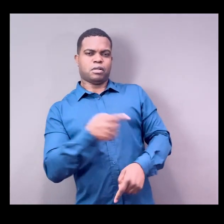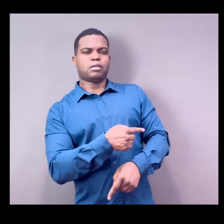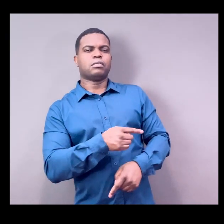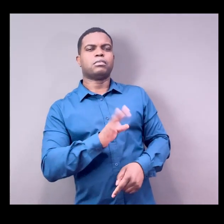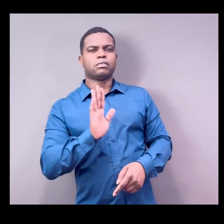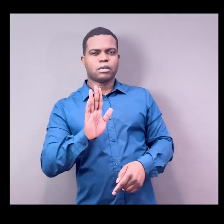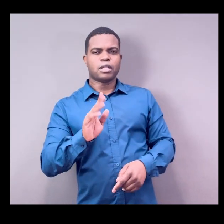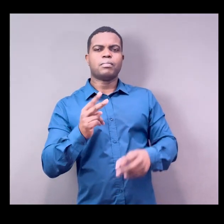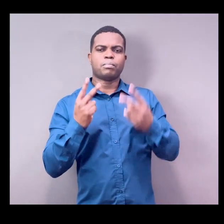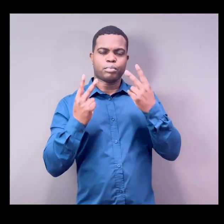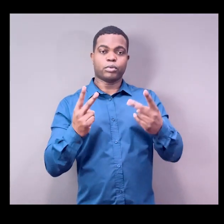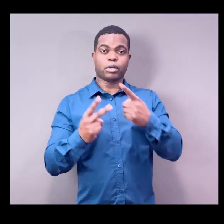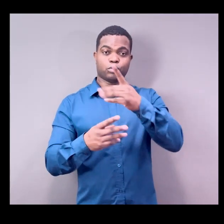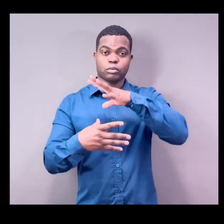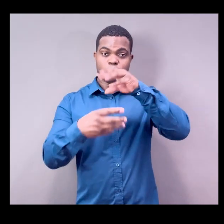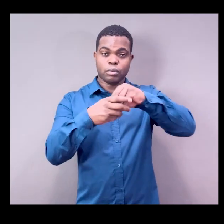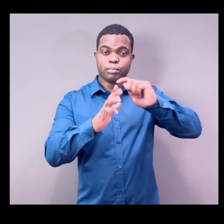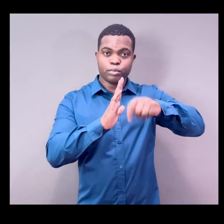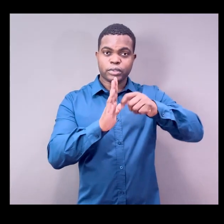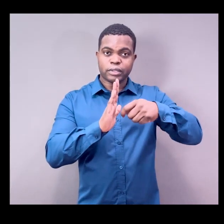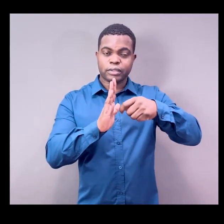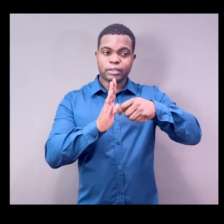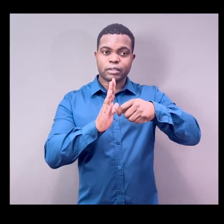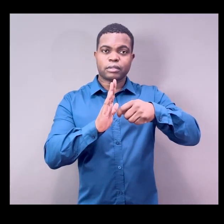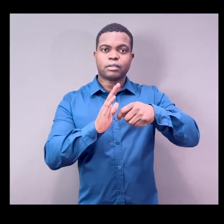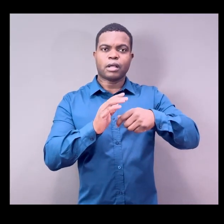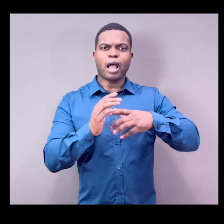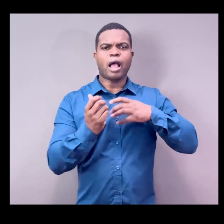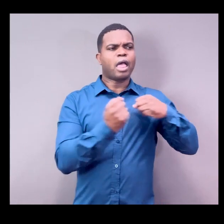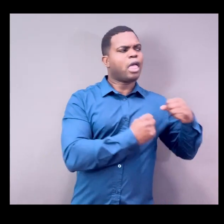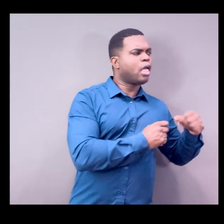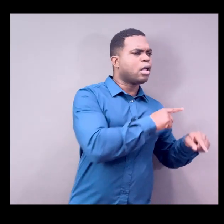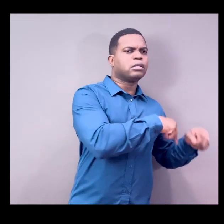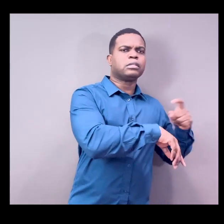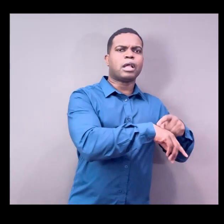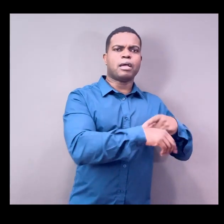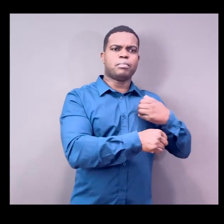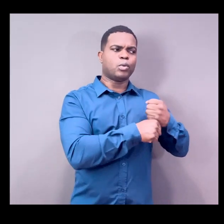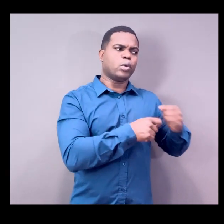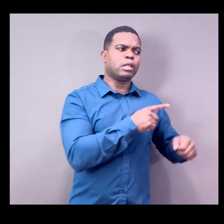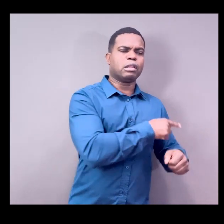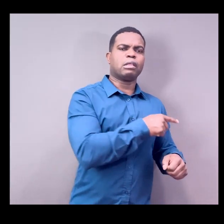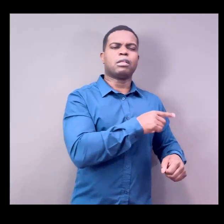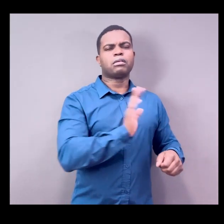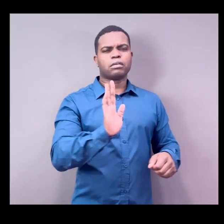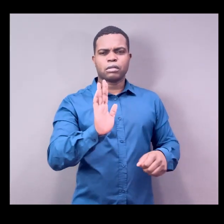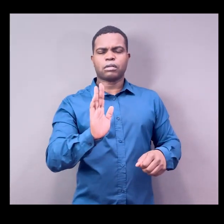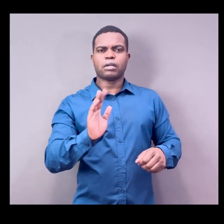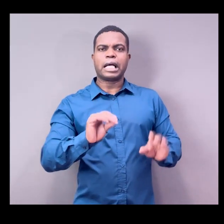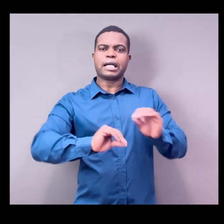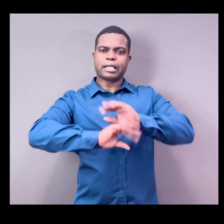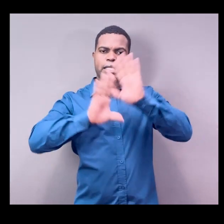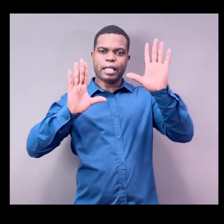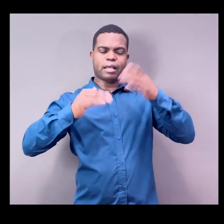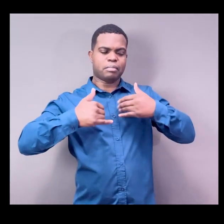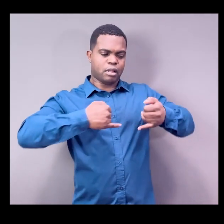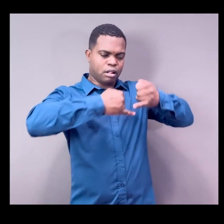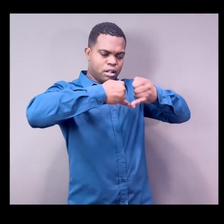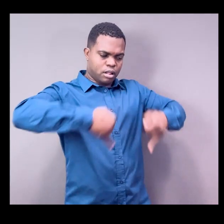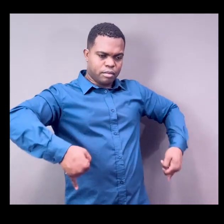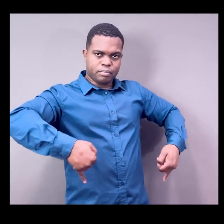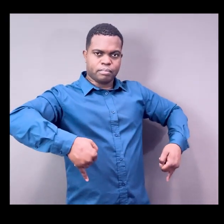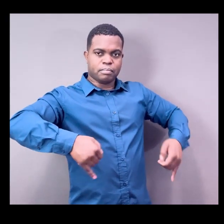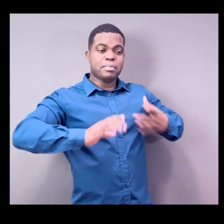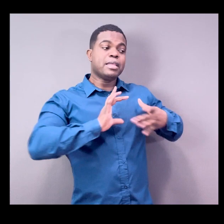You may not have that time to invest in this project, because you have another